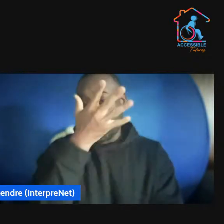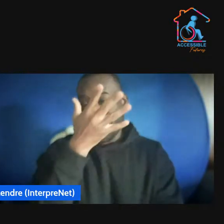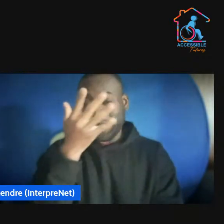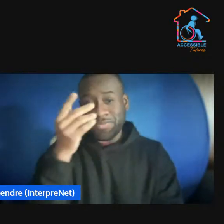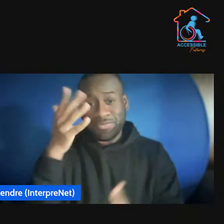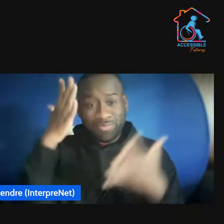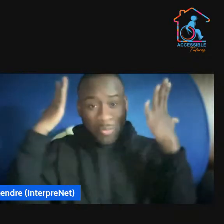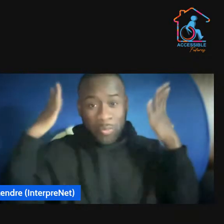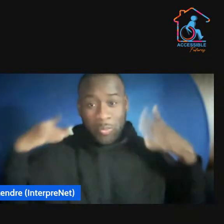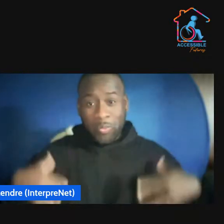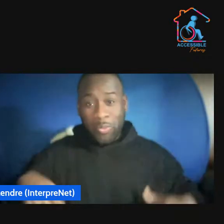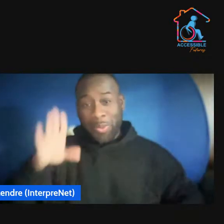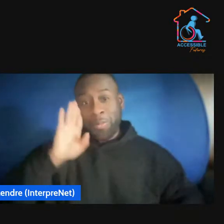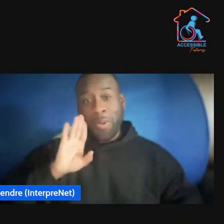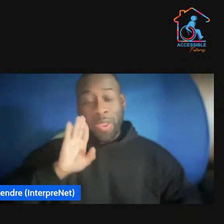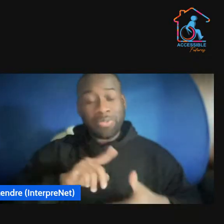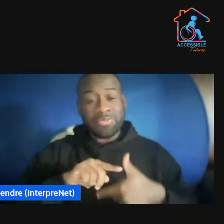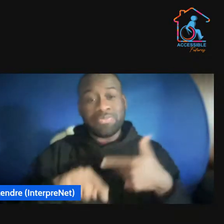long brown hair,